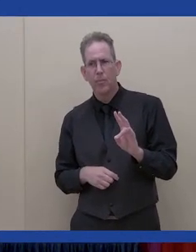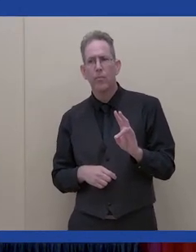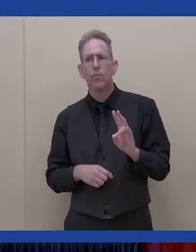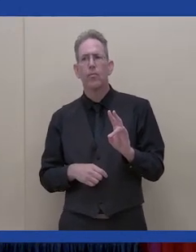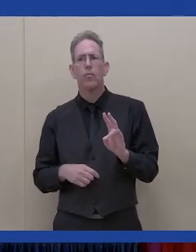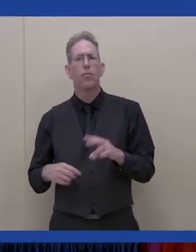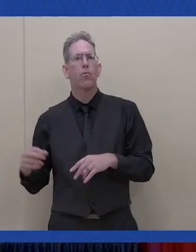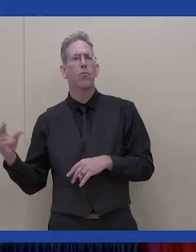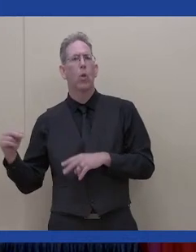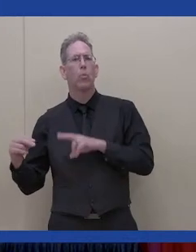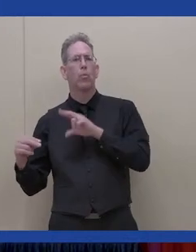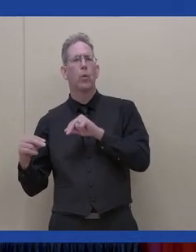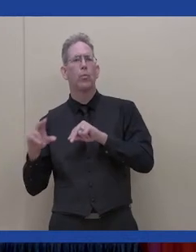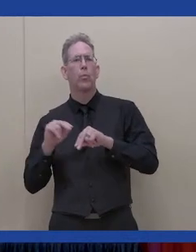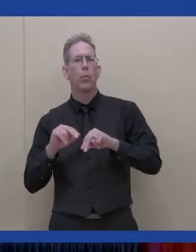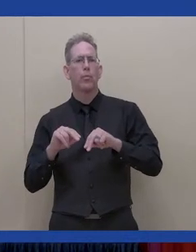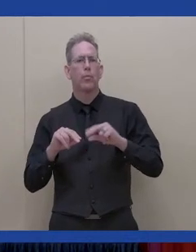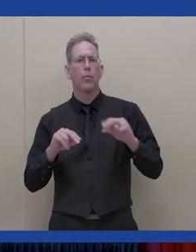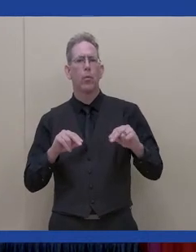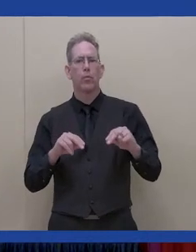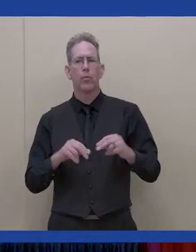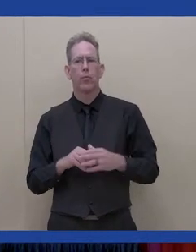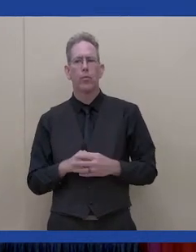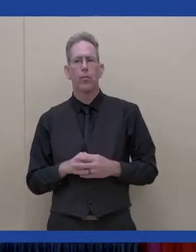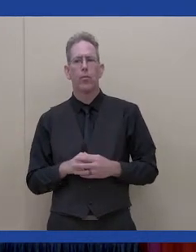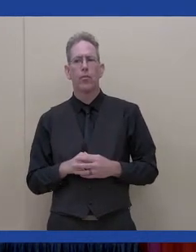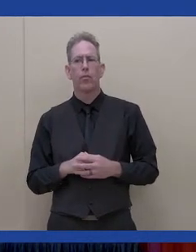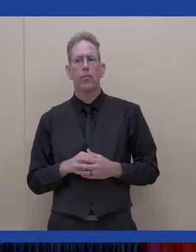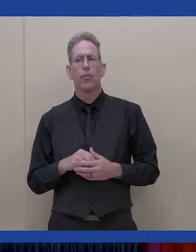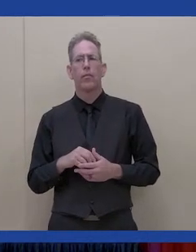Councillor Litwin? Yes.